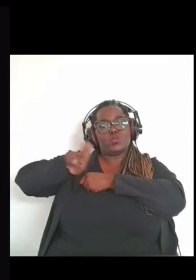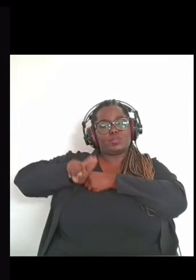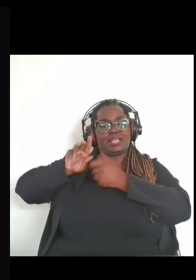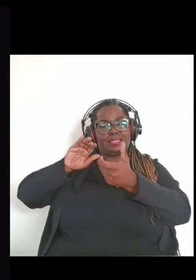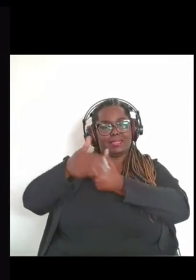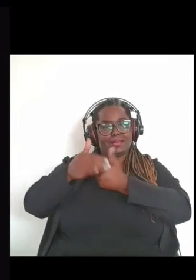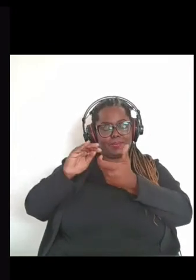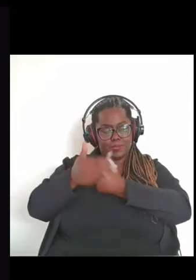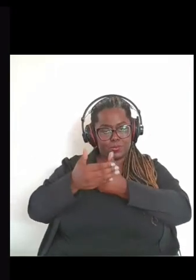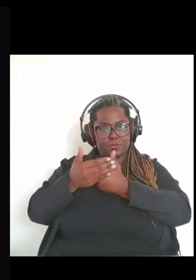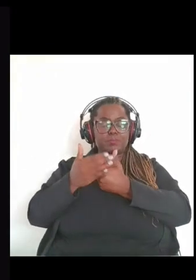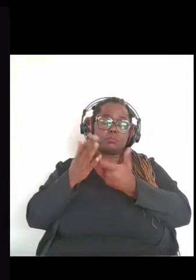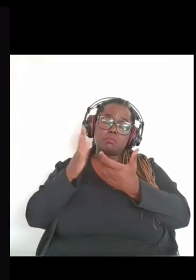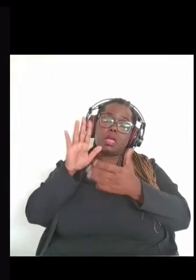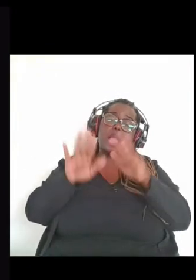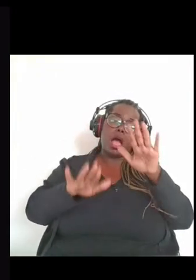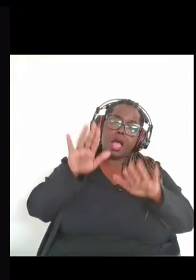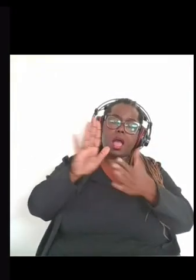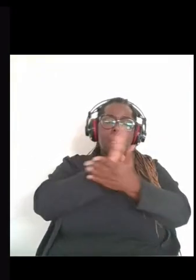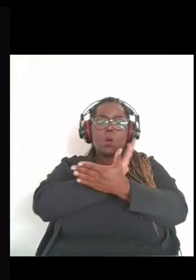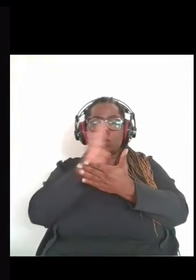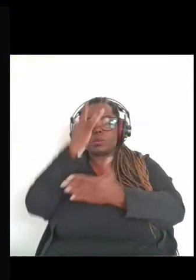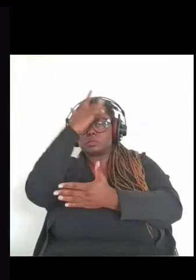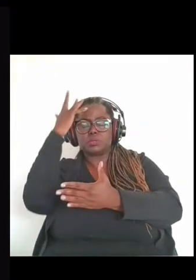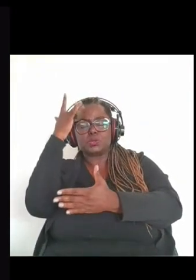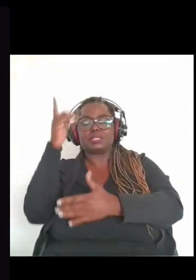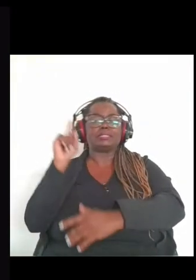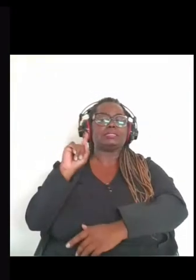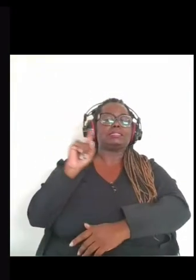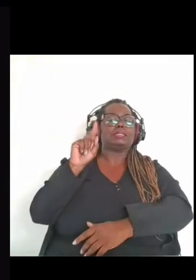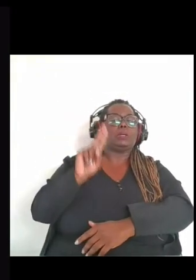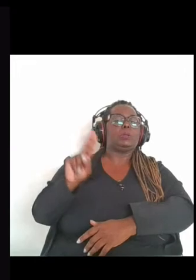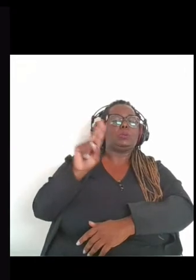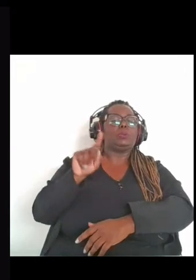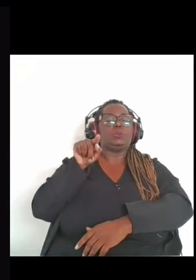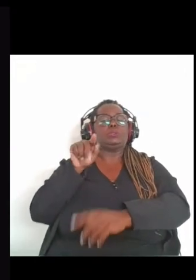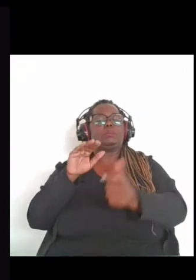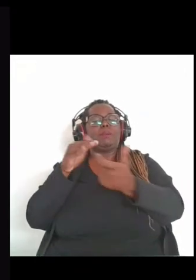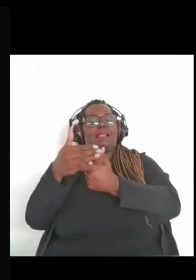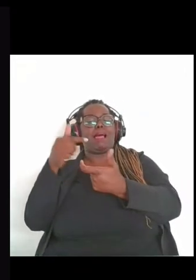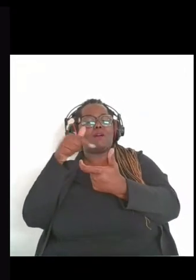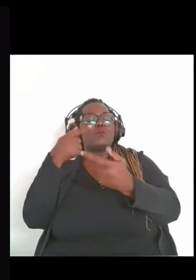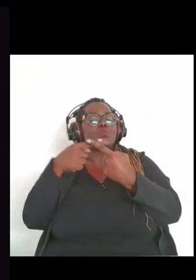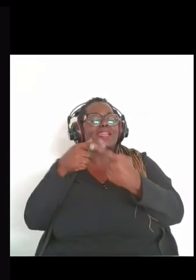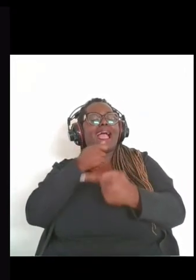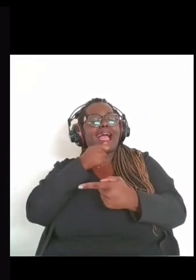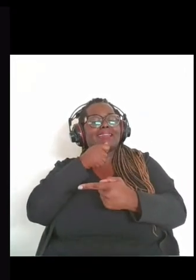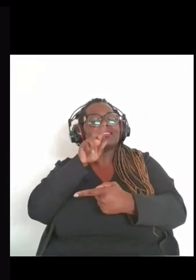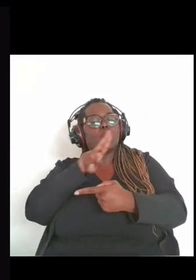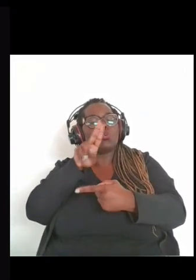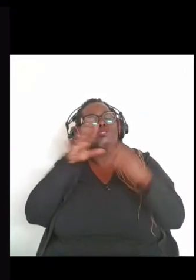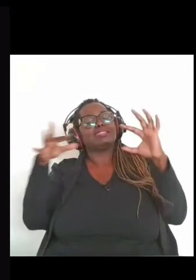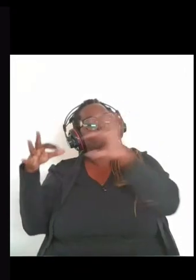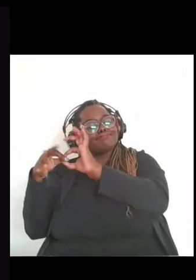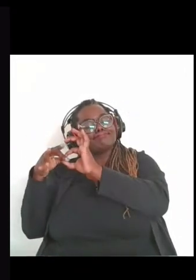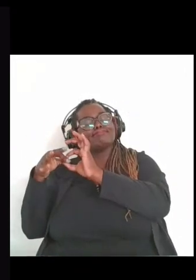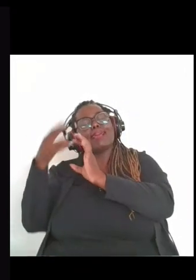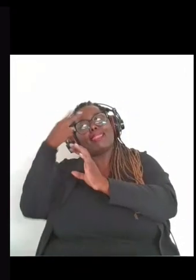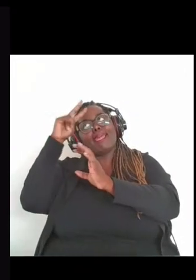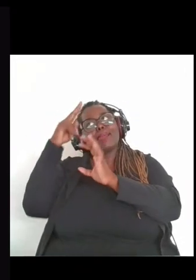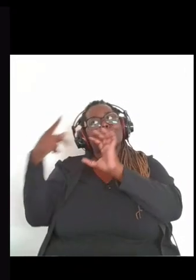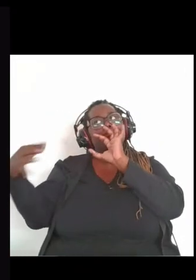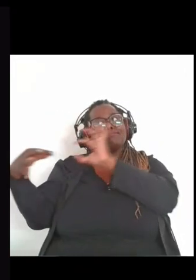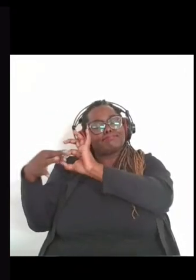associate it with being a derogatory term so how do you resurface the term and bring it back into popular